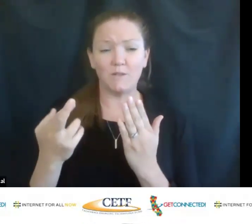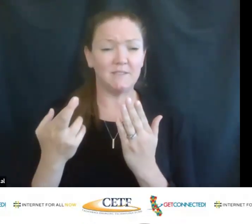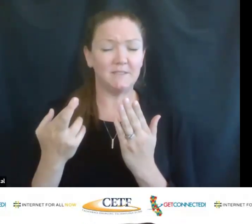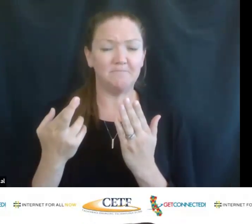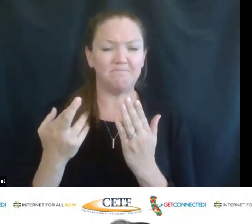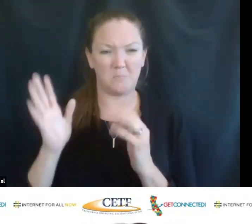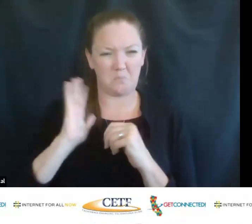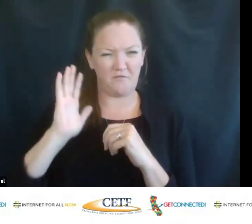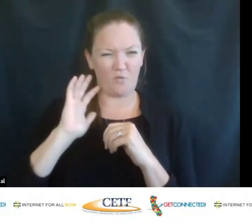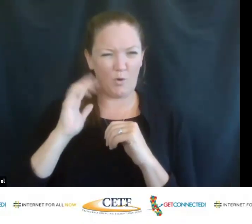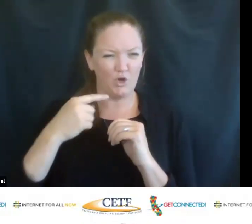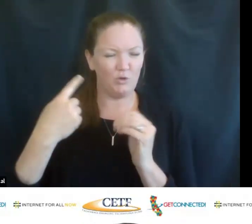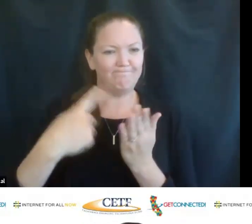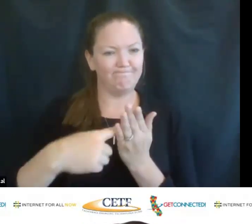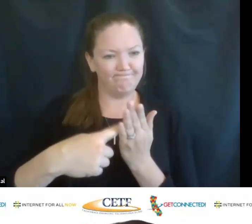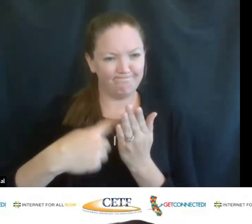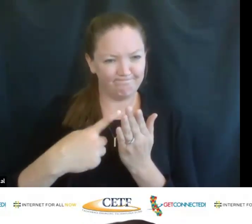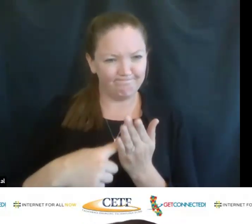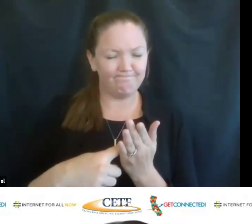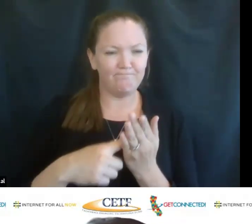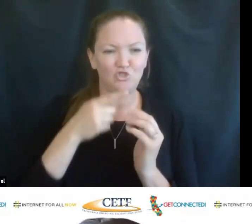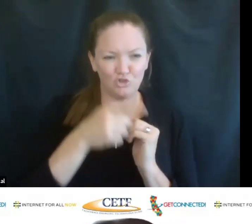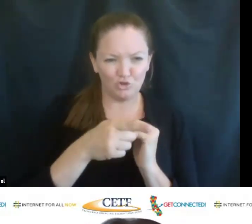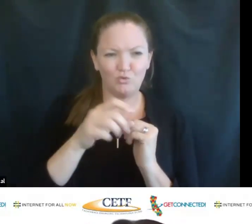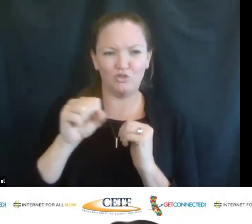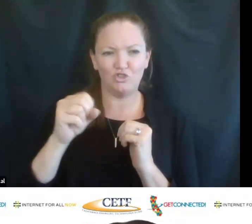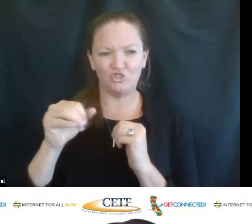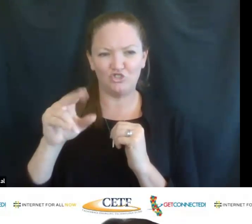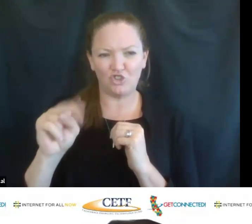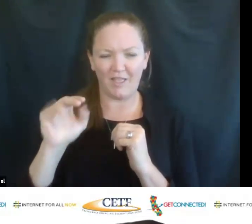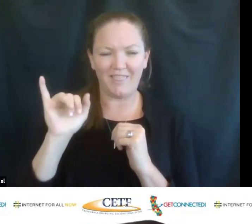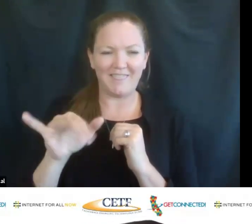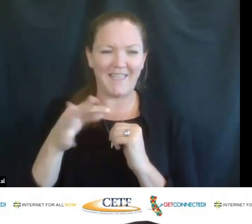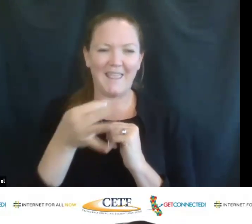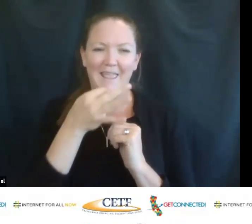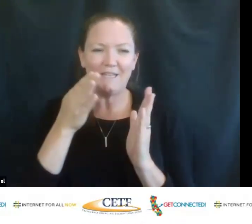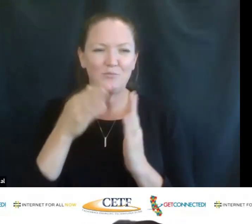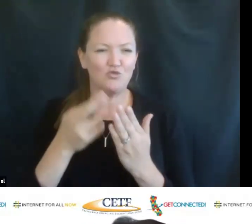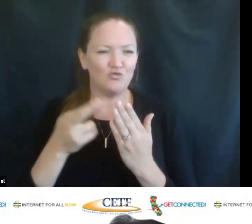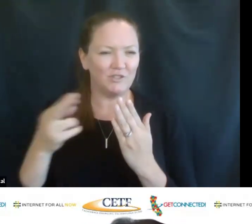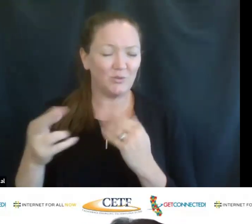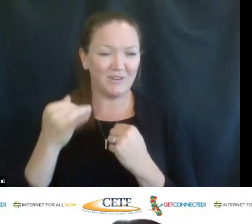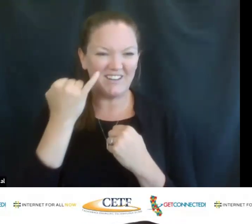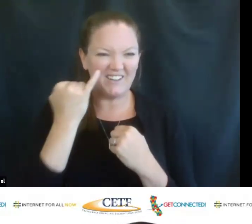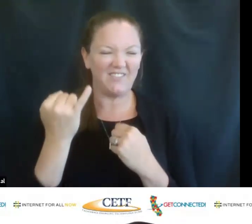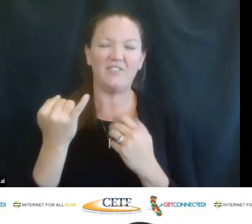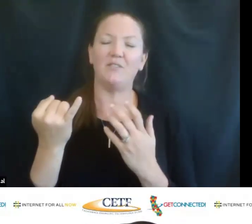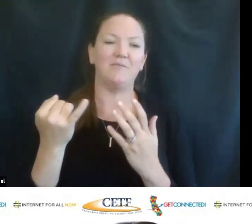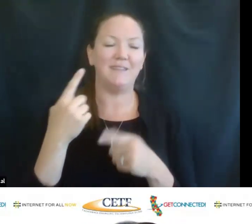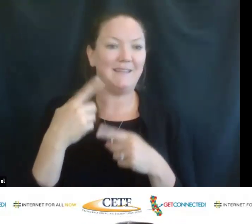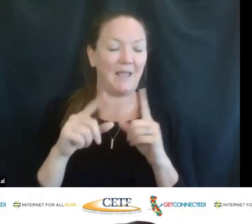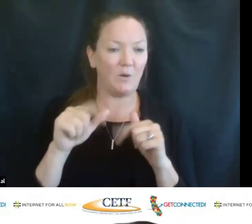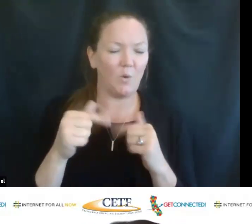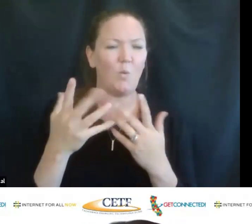pointed out, and Sean in the expert resources, because we want you to invite everybody